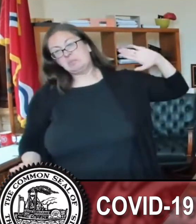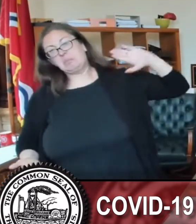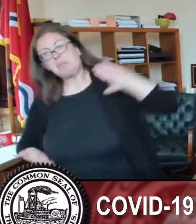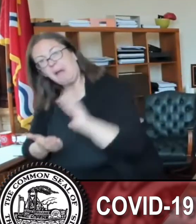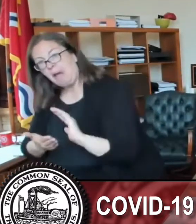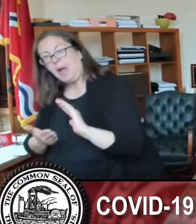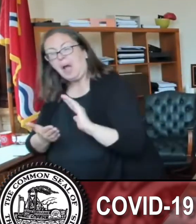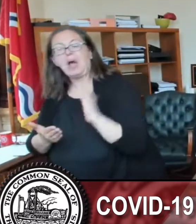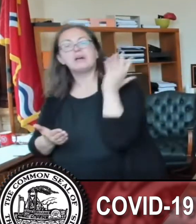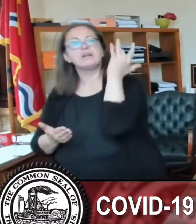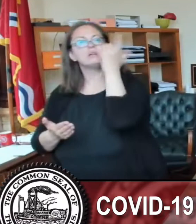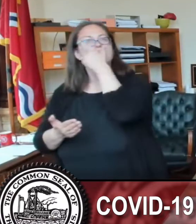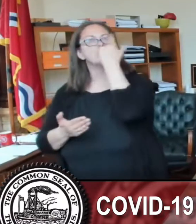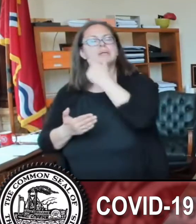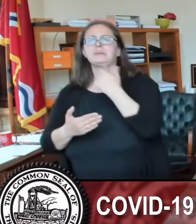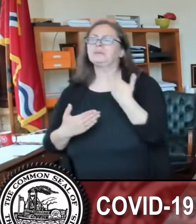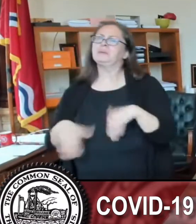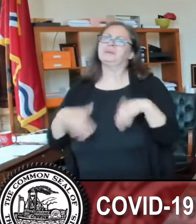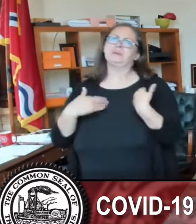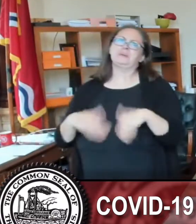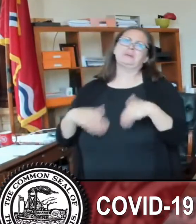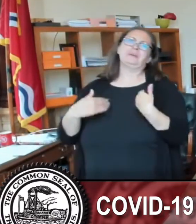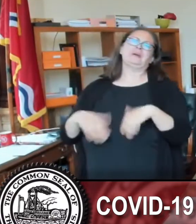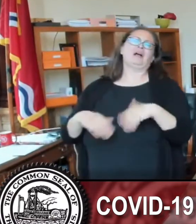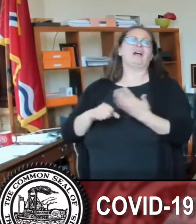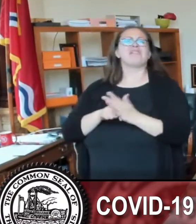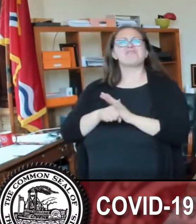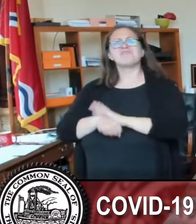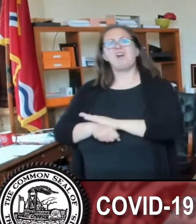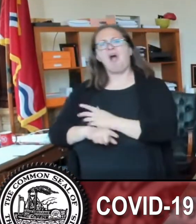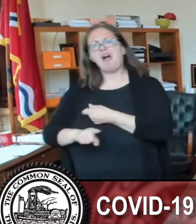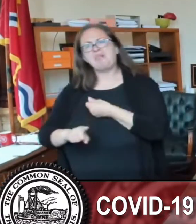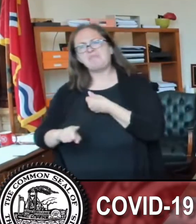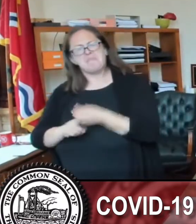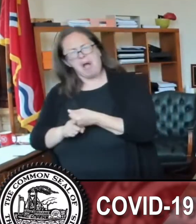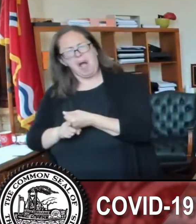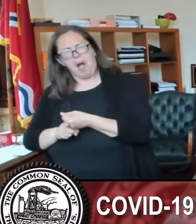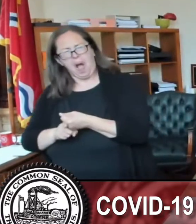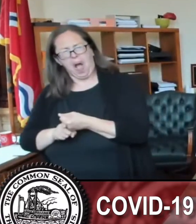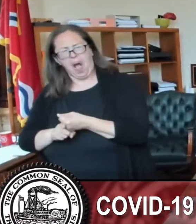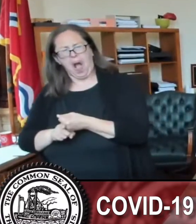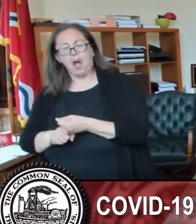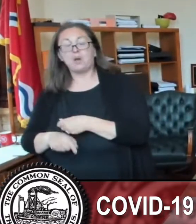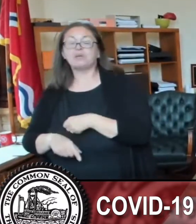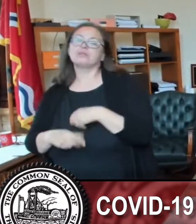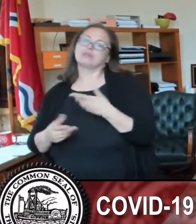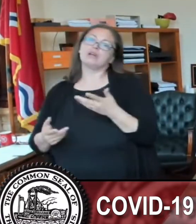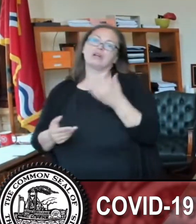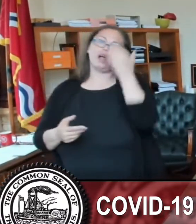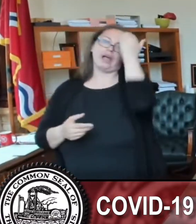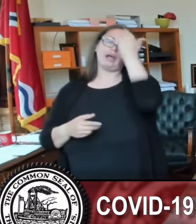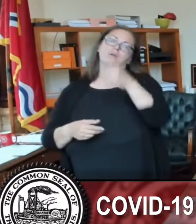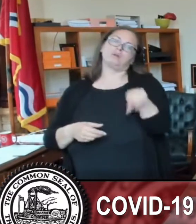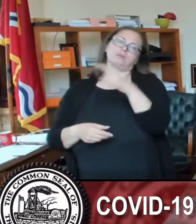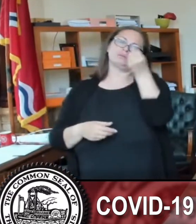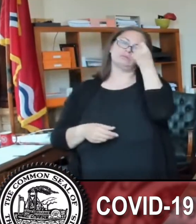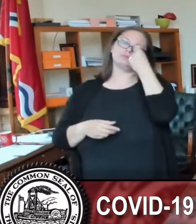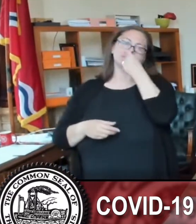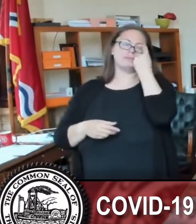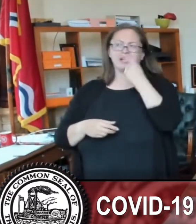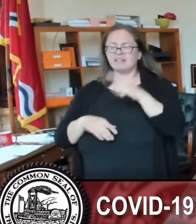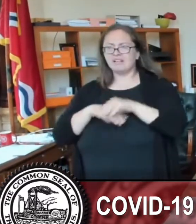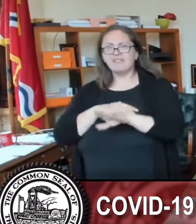terrible impact on our budget that COVID-19 has had. And I know you all can relate to that because it's affecting many of